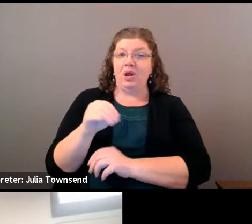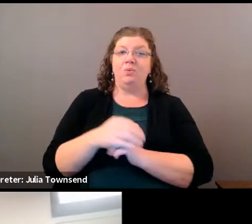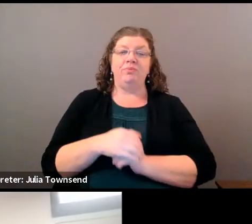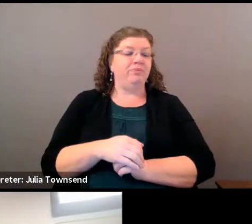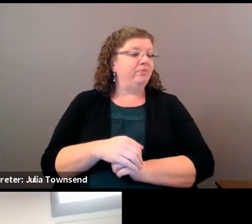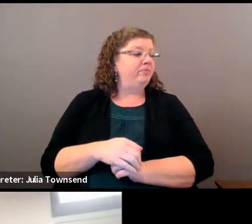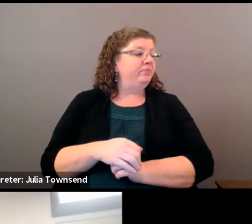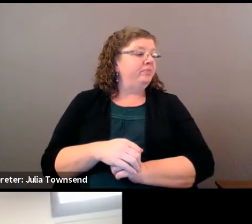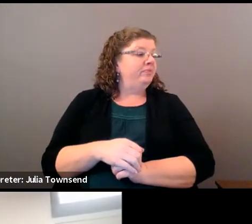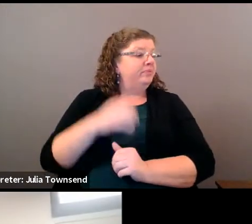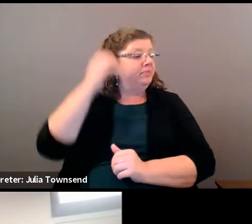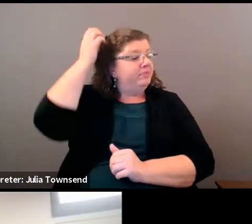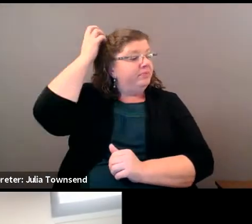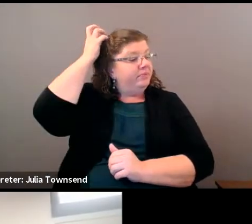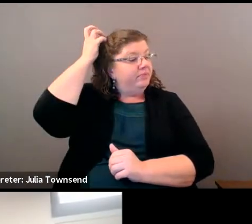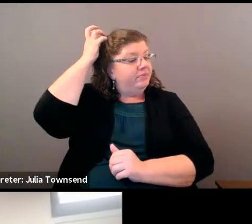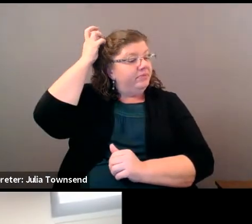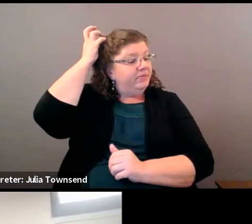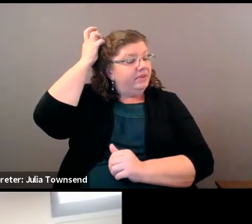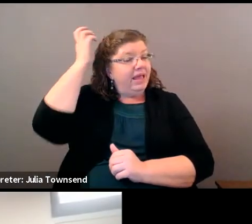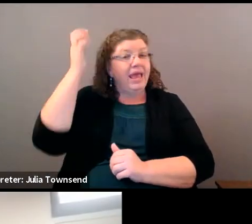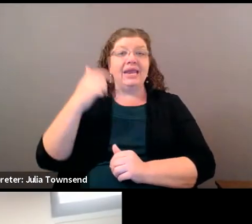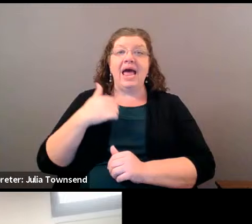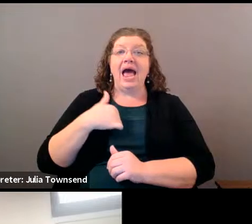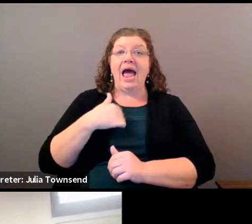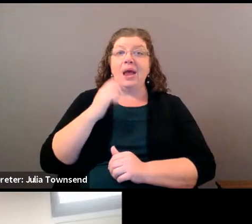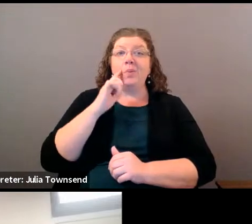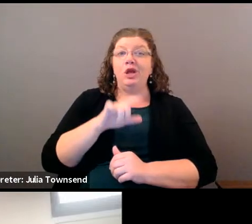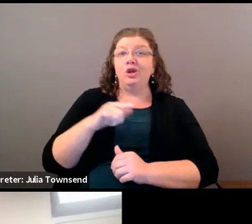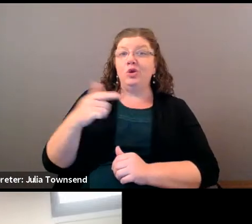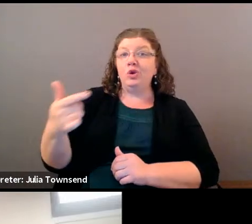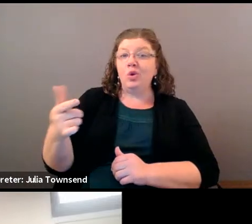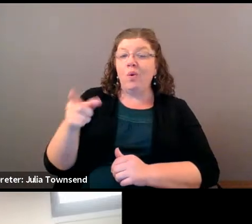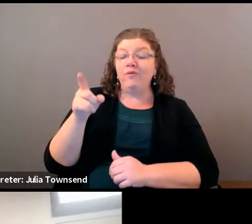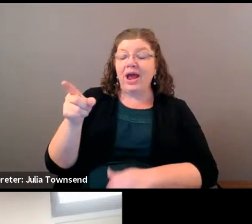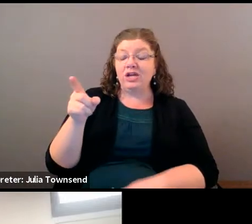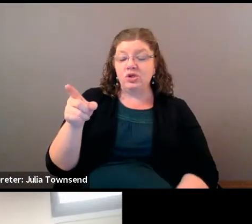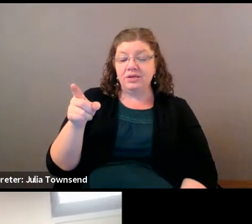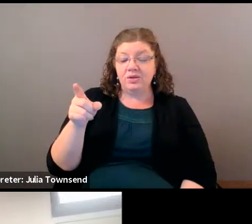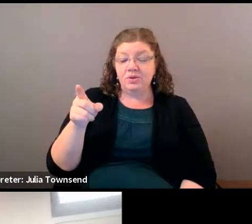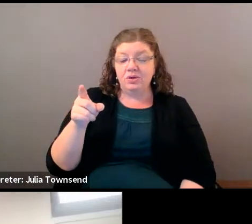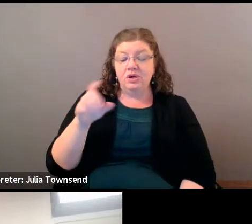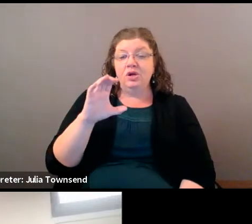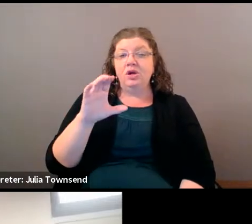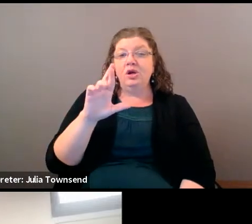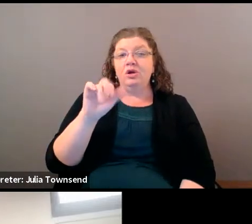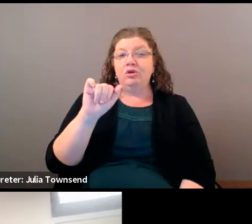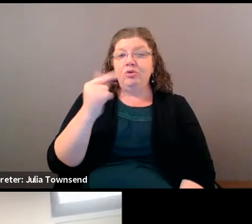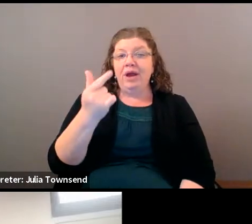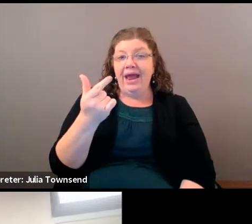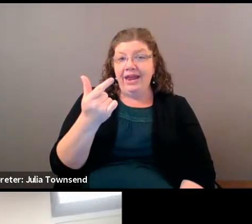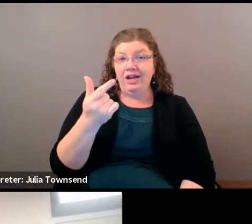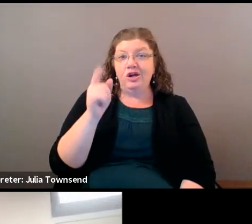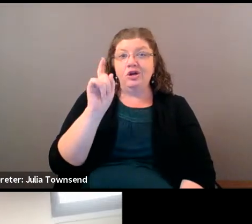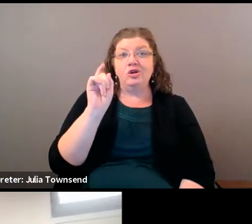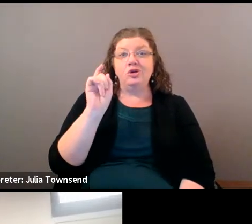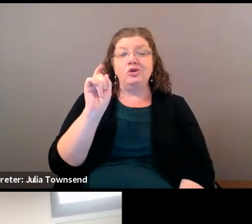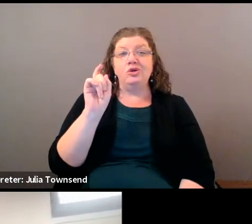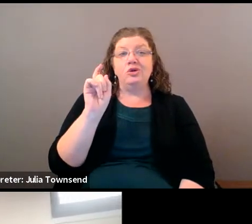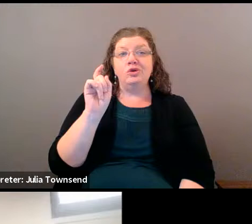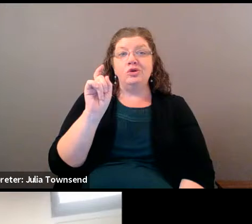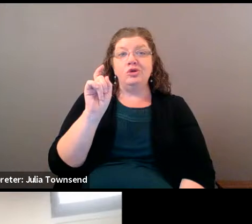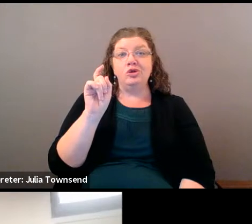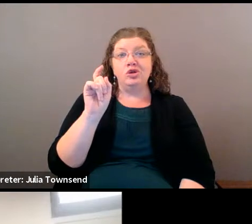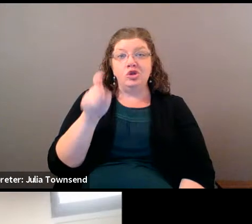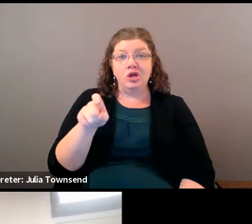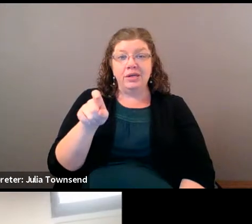so much. And yes, I'm going to turn it over to actually Craig, who should be up as